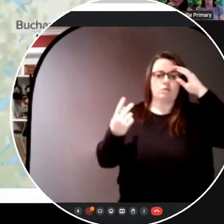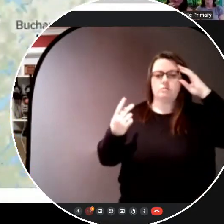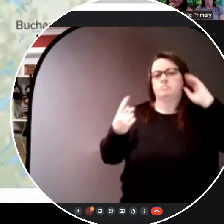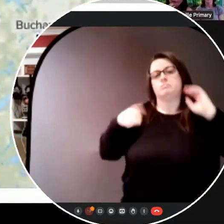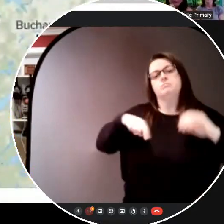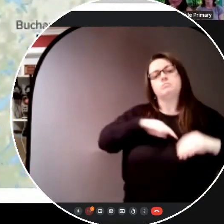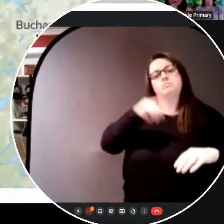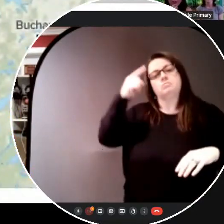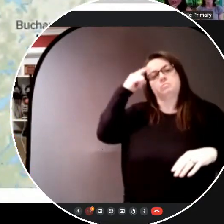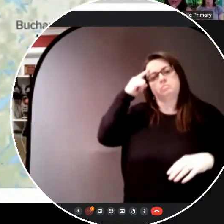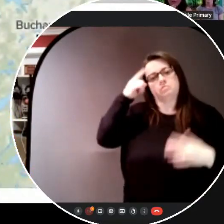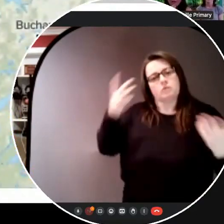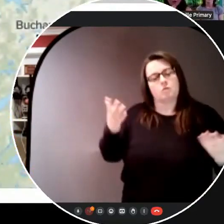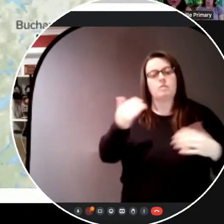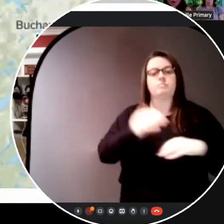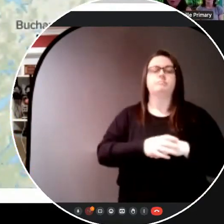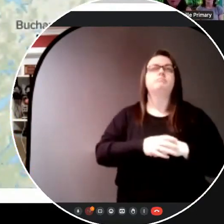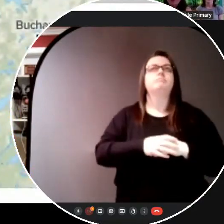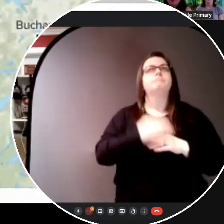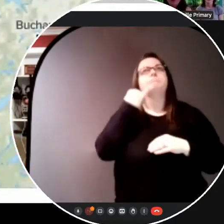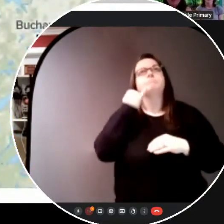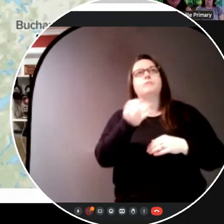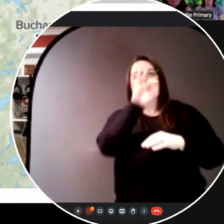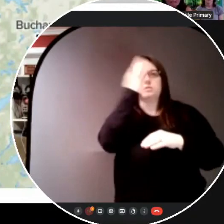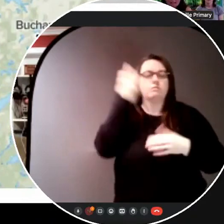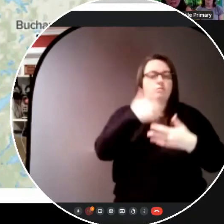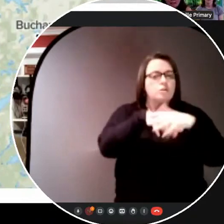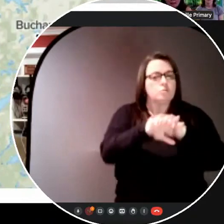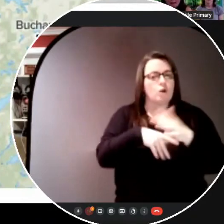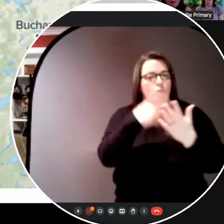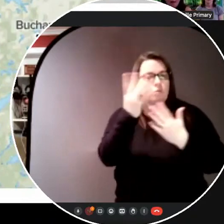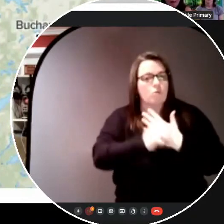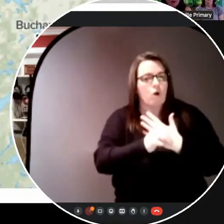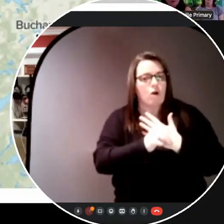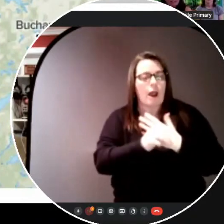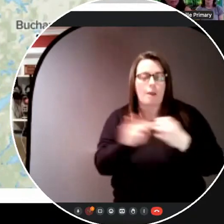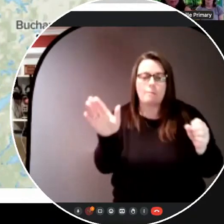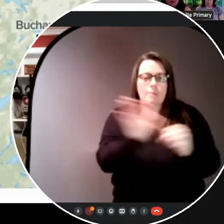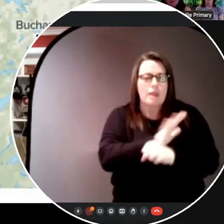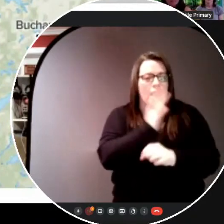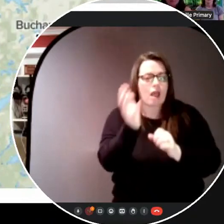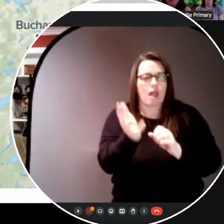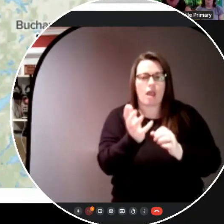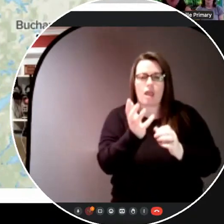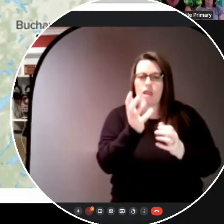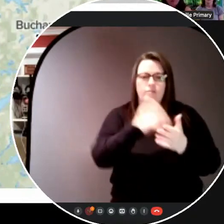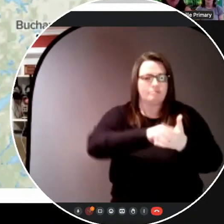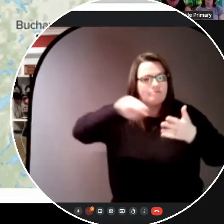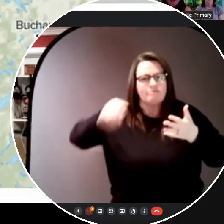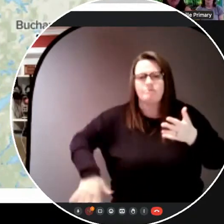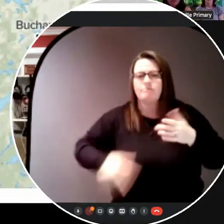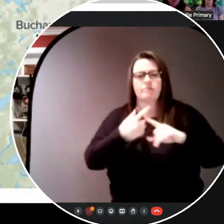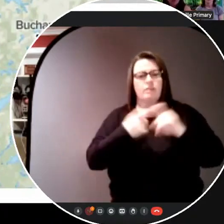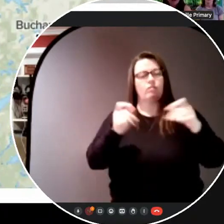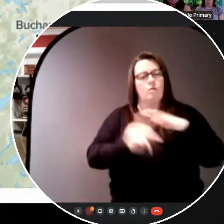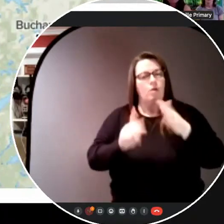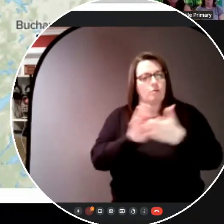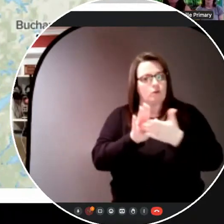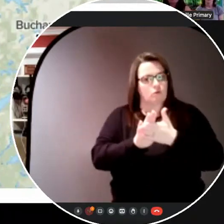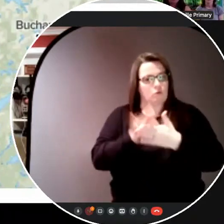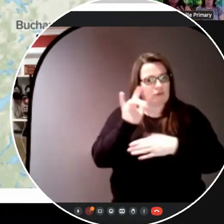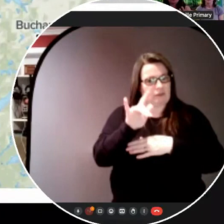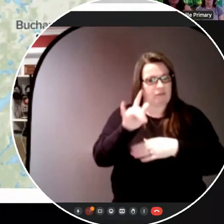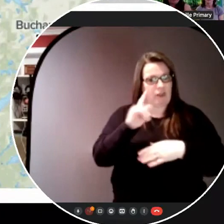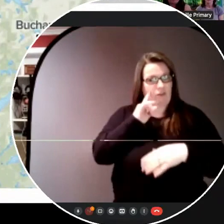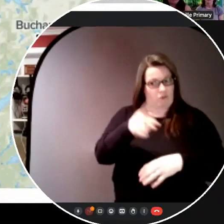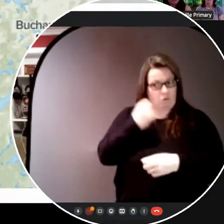that if French immersion programming was removed completely from Stephenville Primary School, even for 1 year, we ask